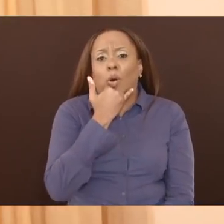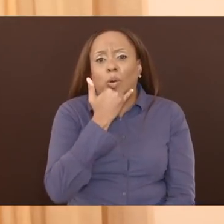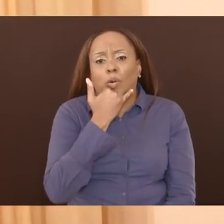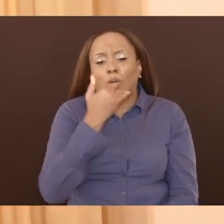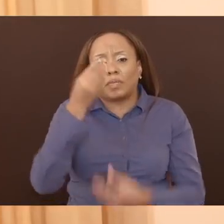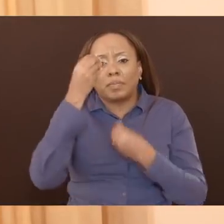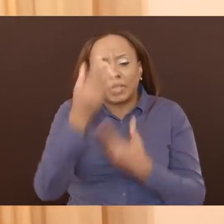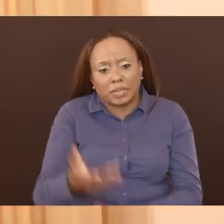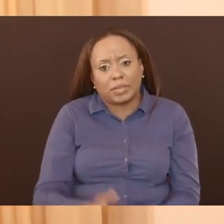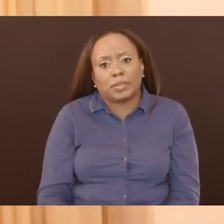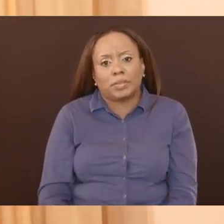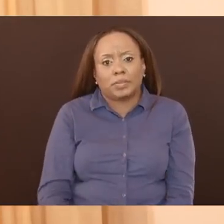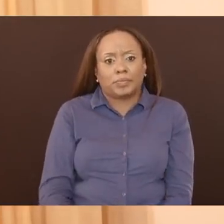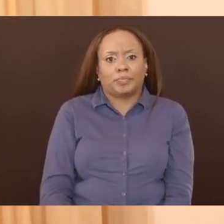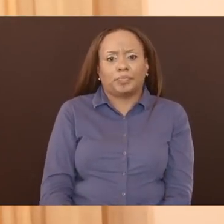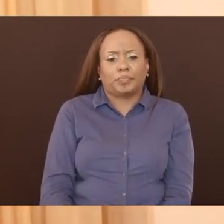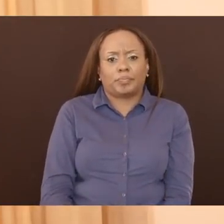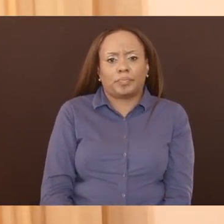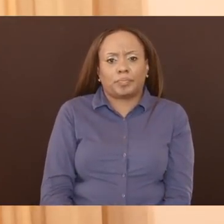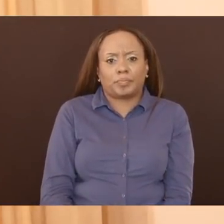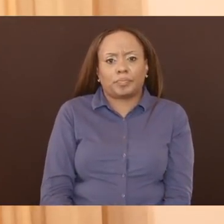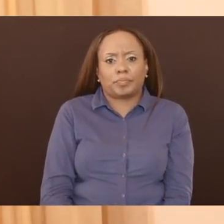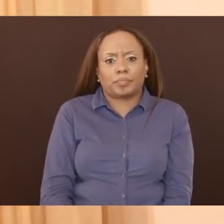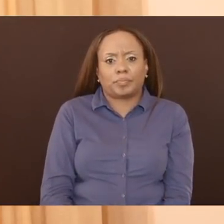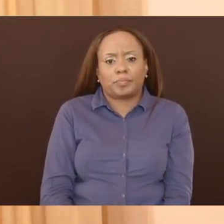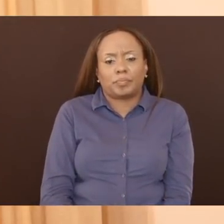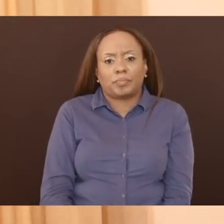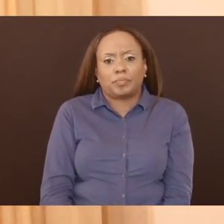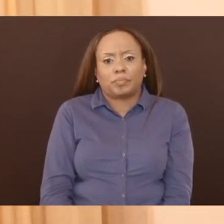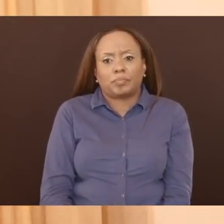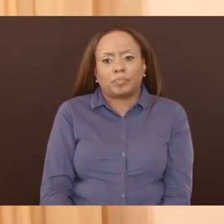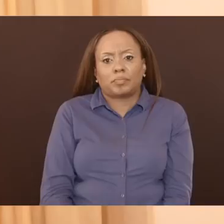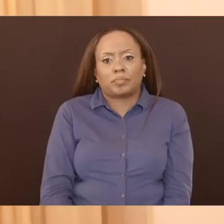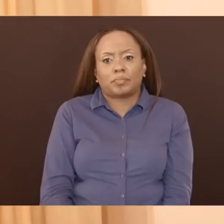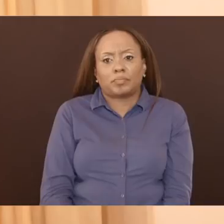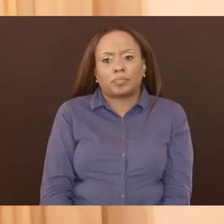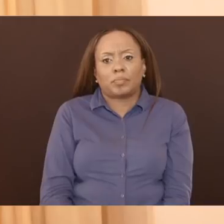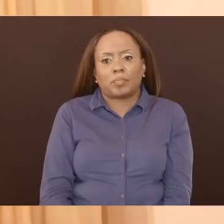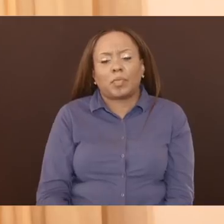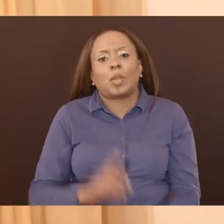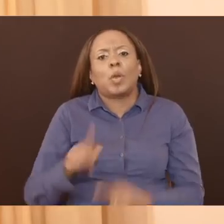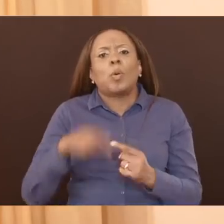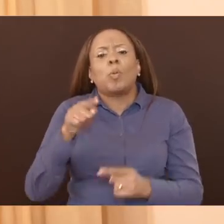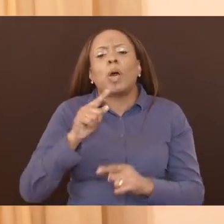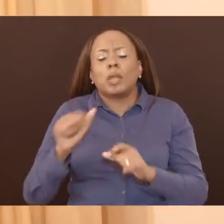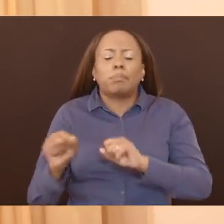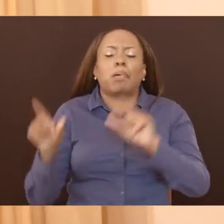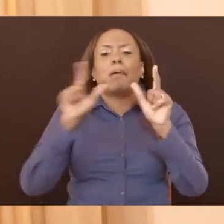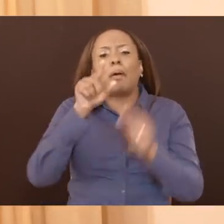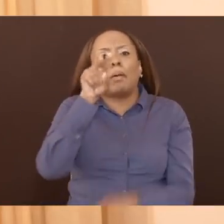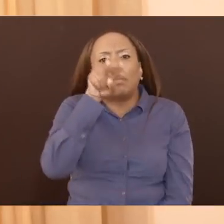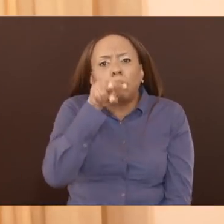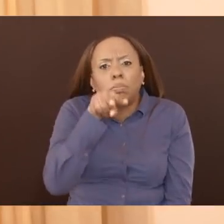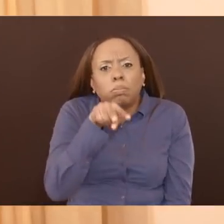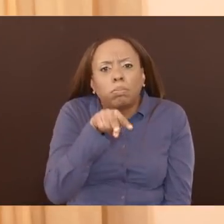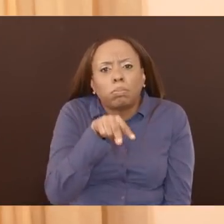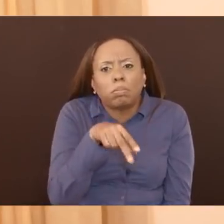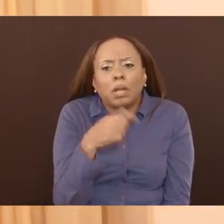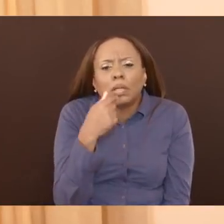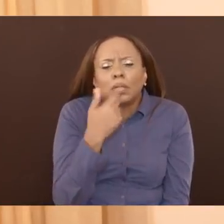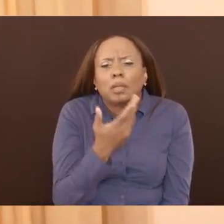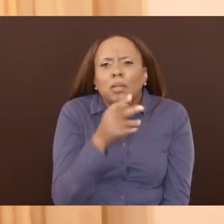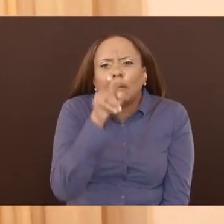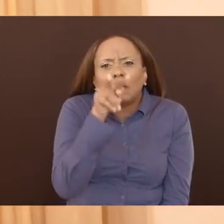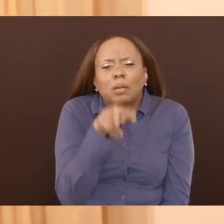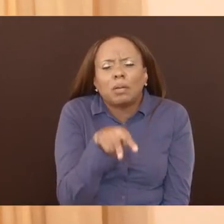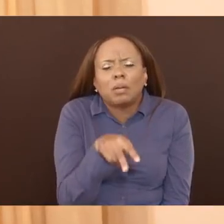you apply that information and your heart looks at that information, you have to ask yourself, who really going on